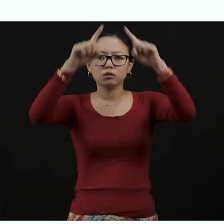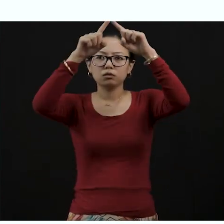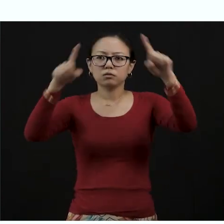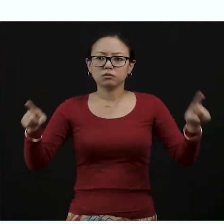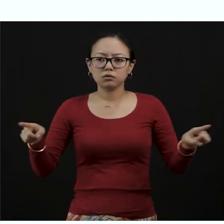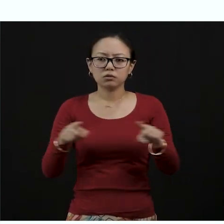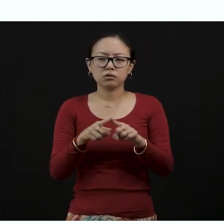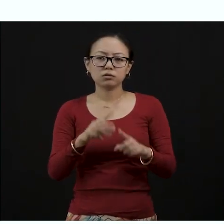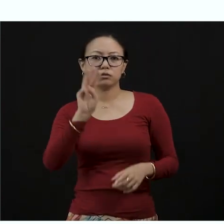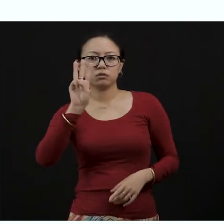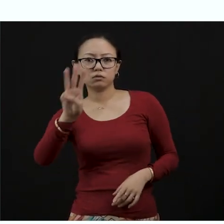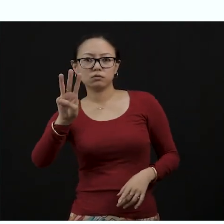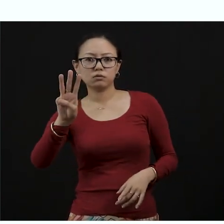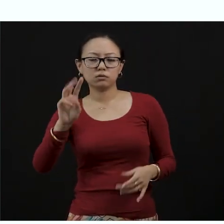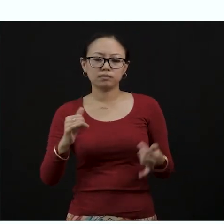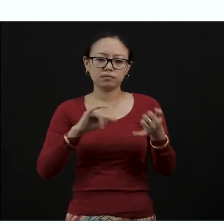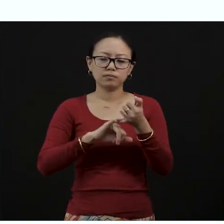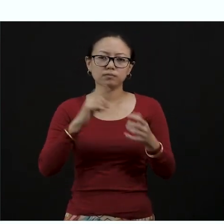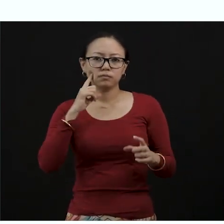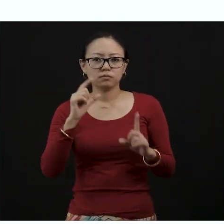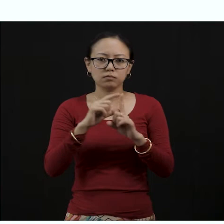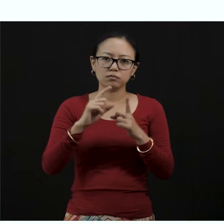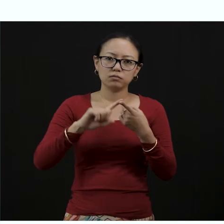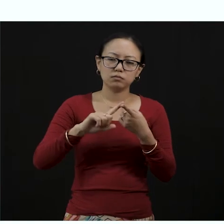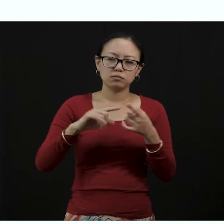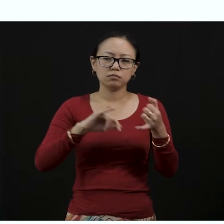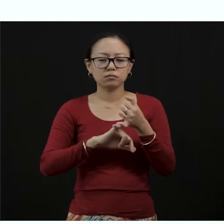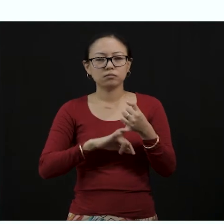equal sides and three vertices.